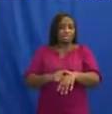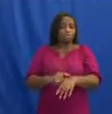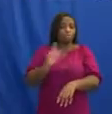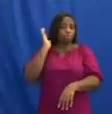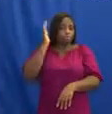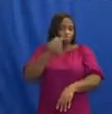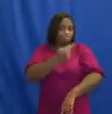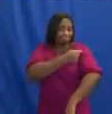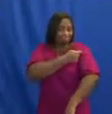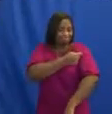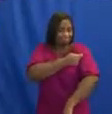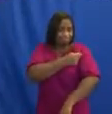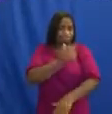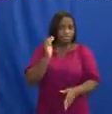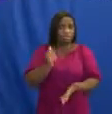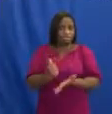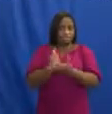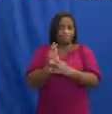campaign.